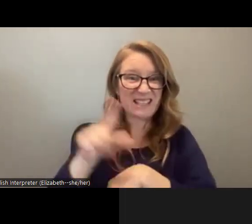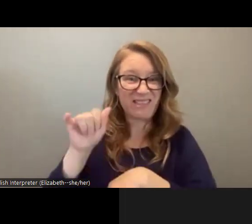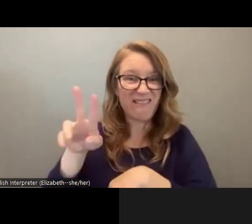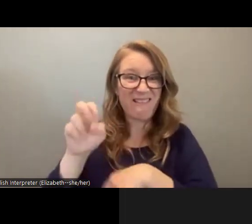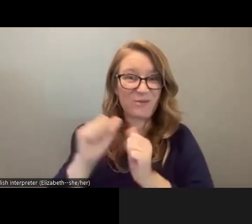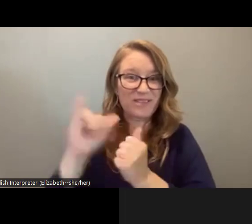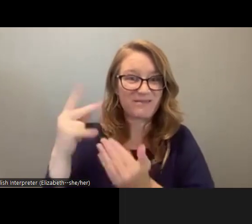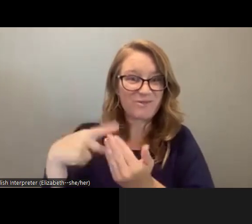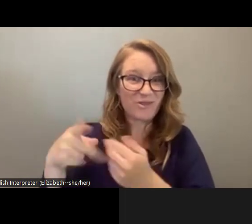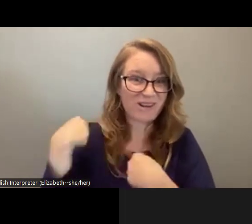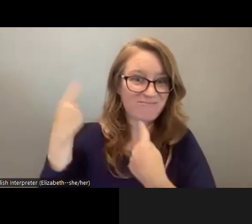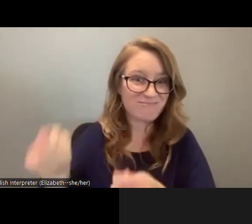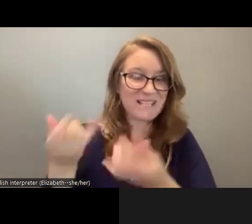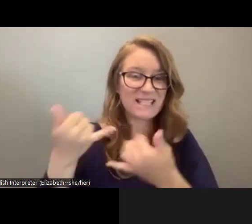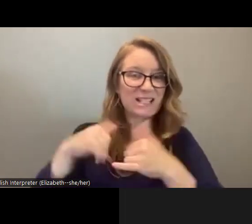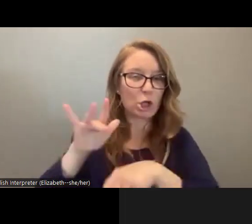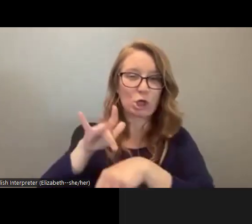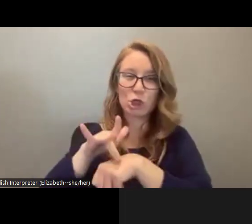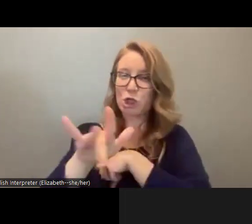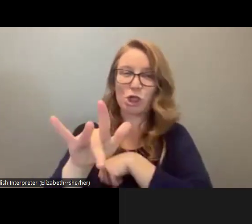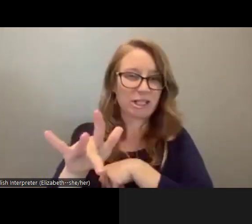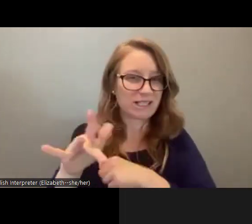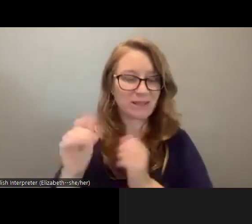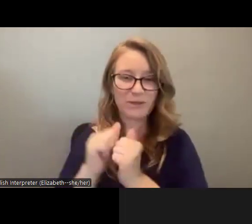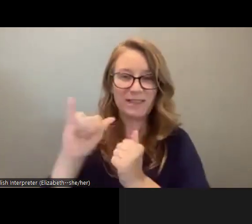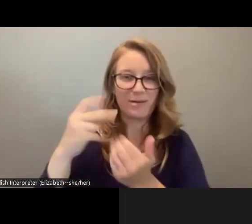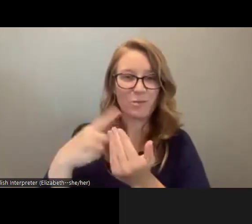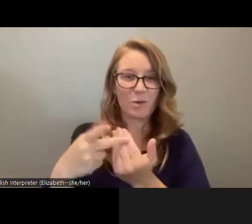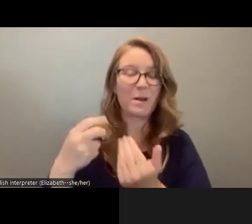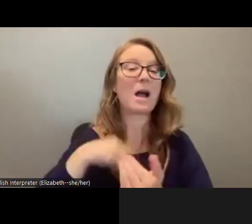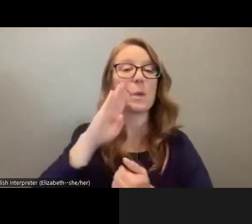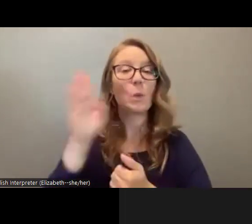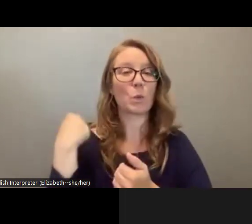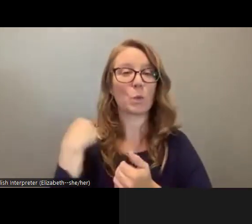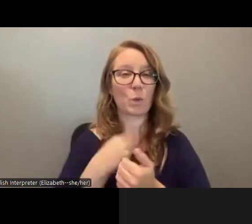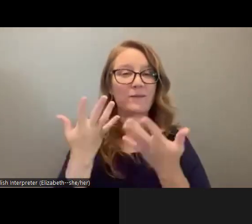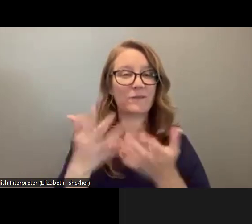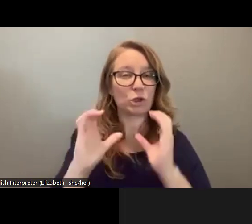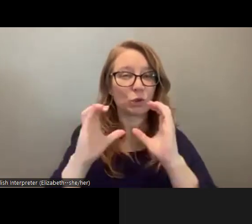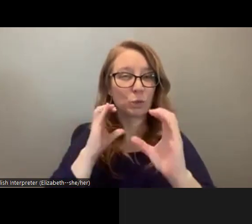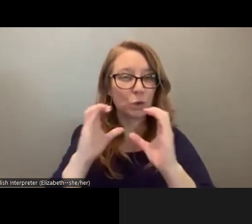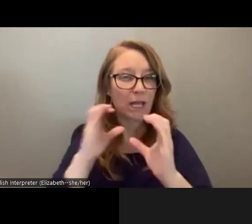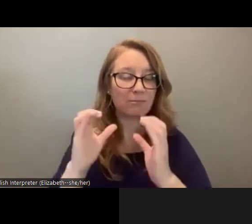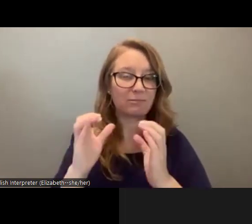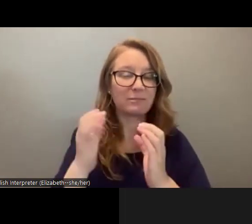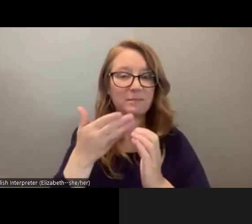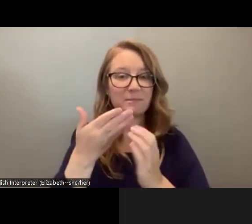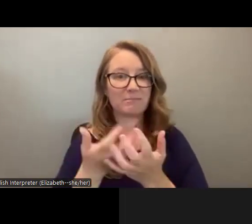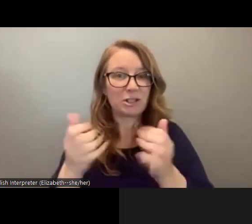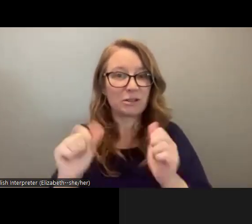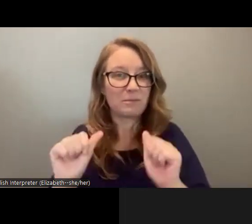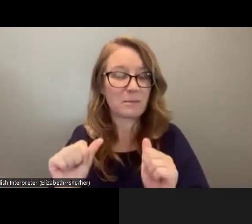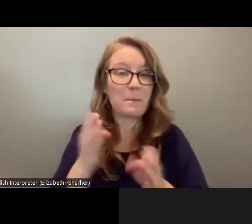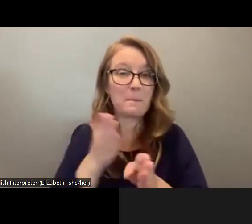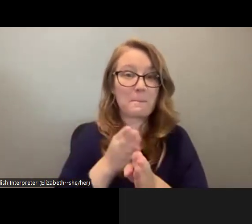program right now. And so still in early days. I know we have communicated as broadly as we can prior